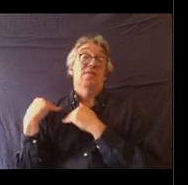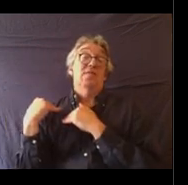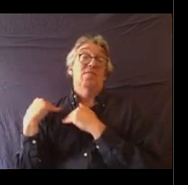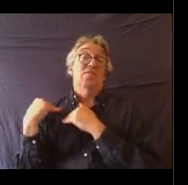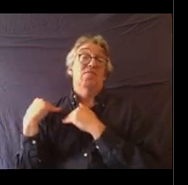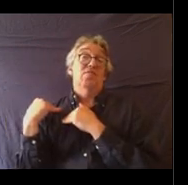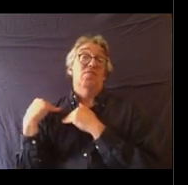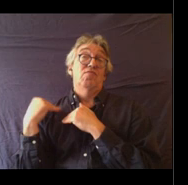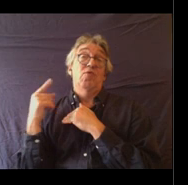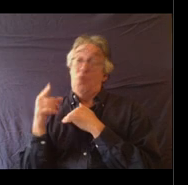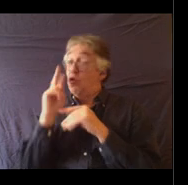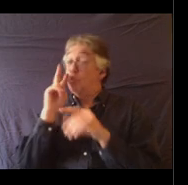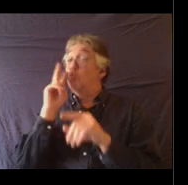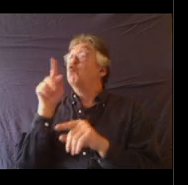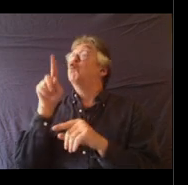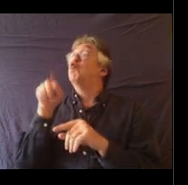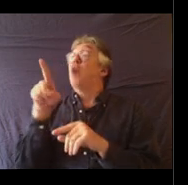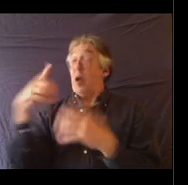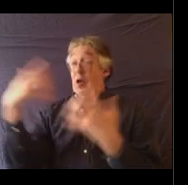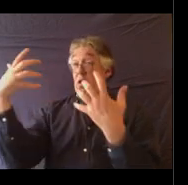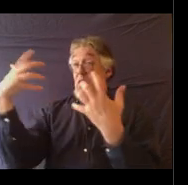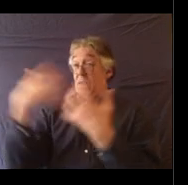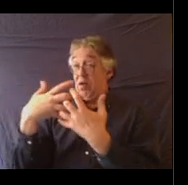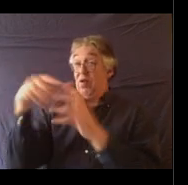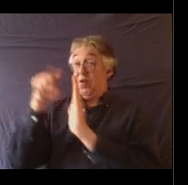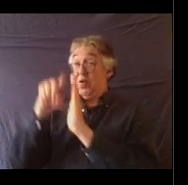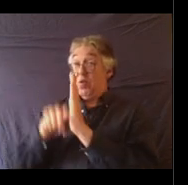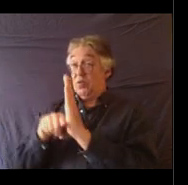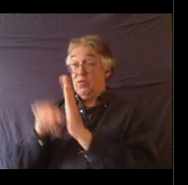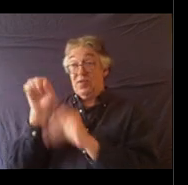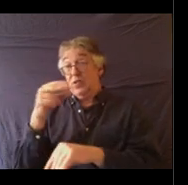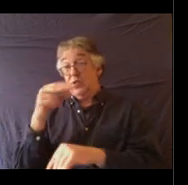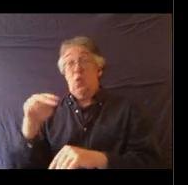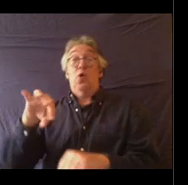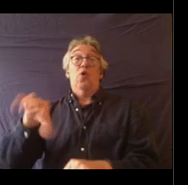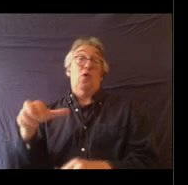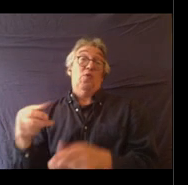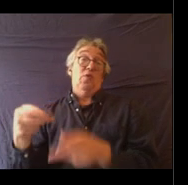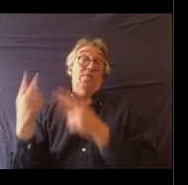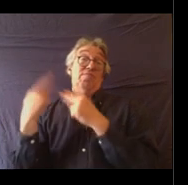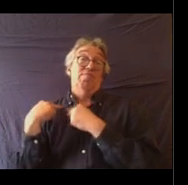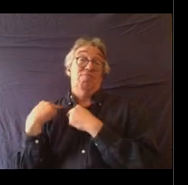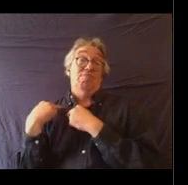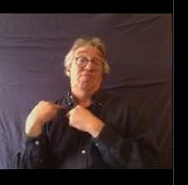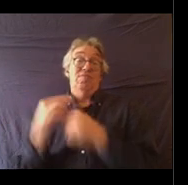to comply with the set of rules. So the next slide.